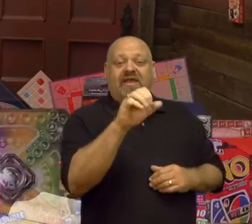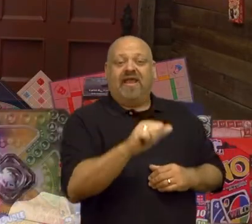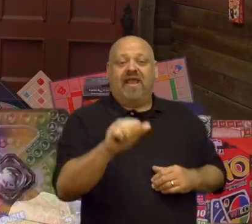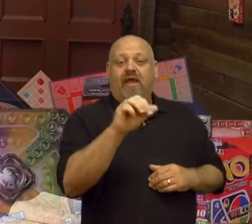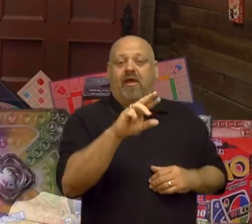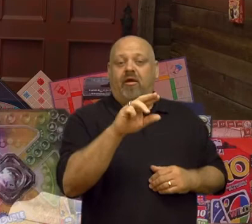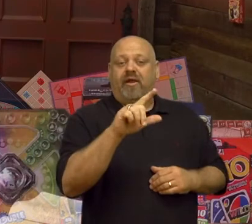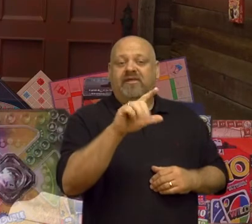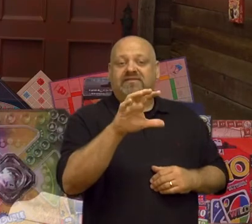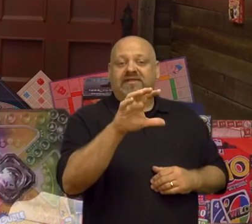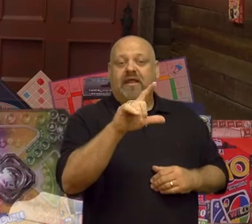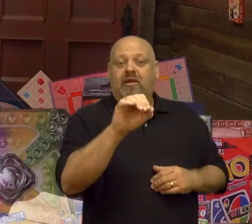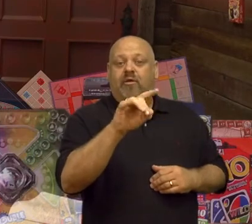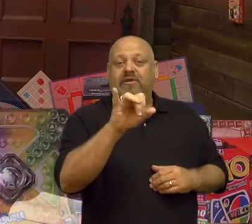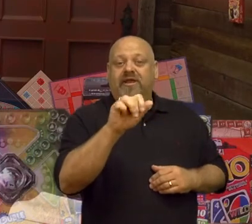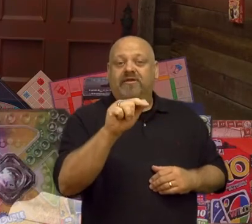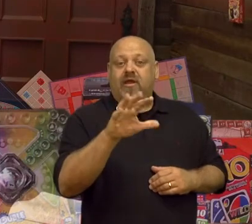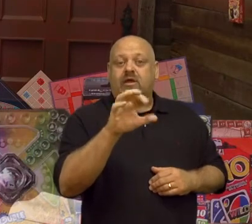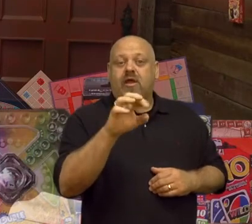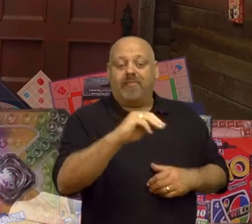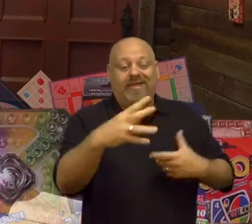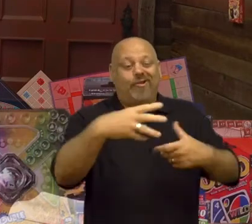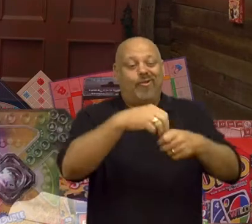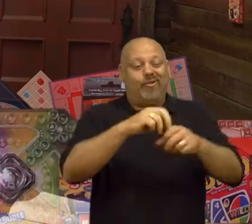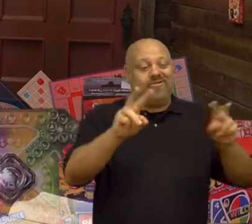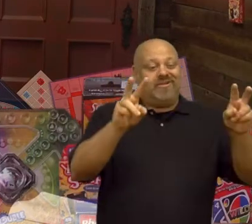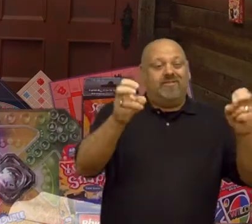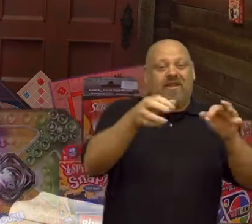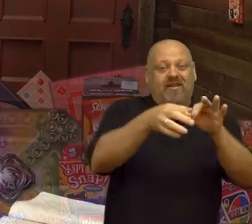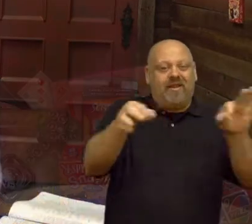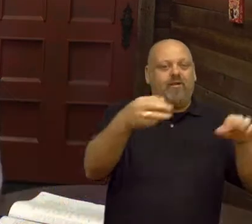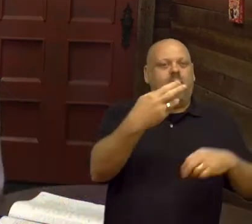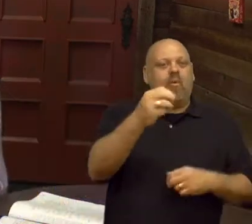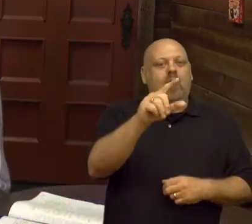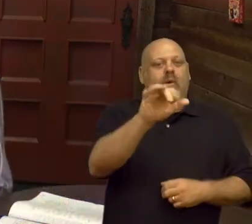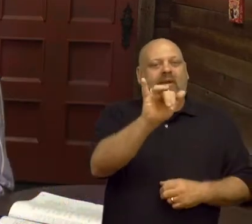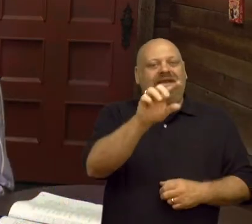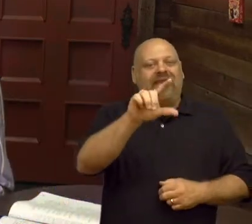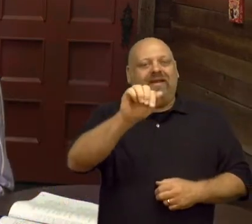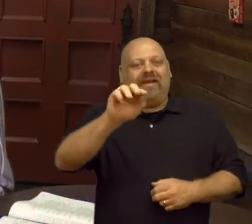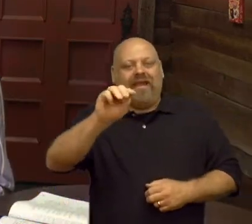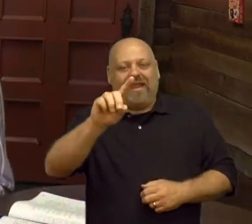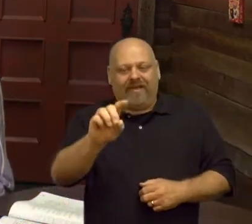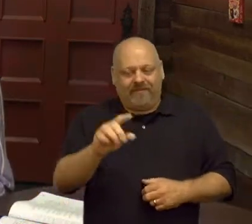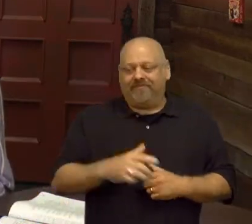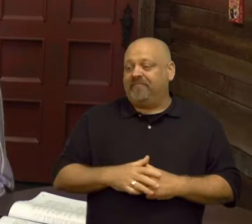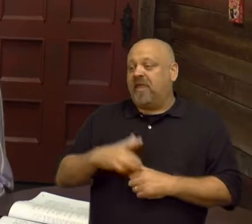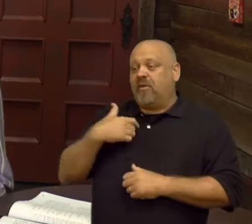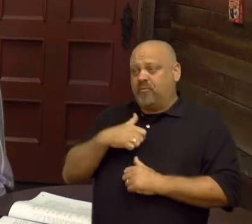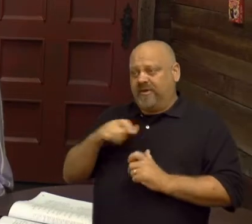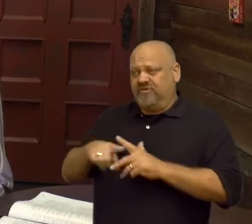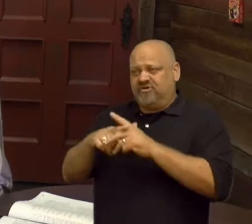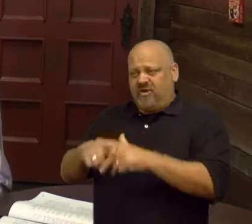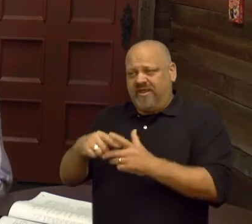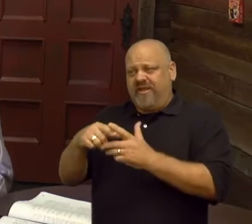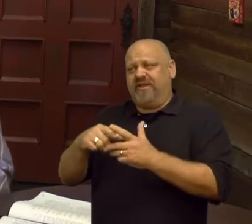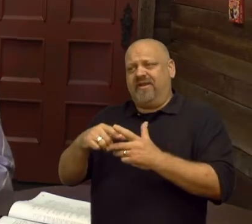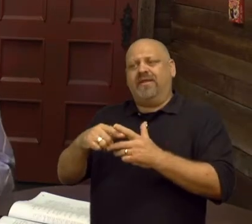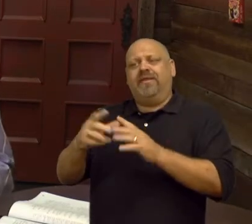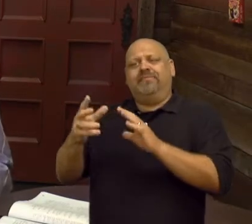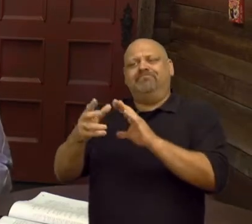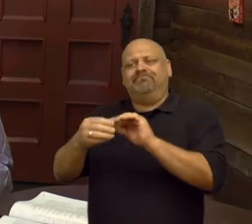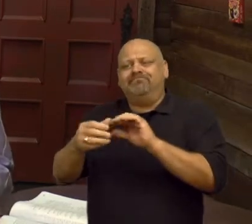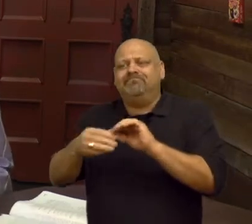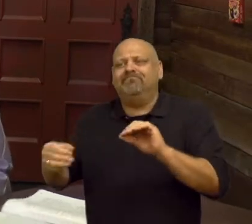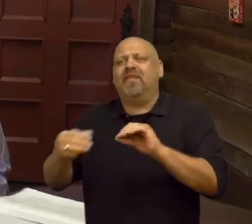office@rlclodi.com and be sure to include the words Holy Land in the subject line. Yeah, you know, we've started this series about finding joy, and